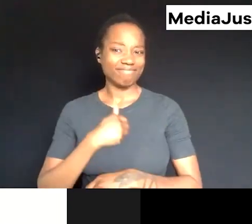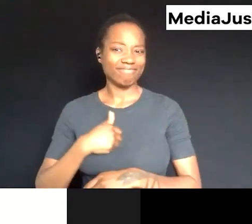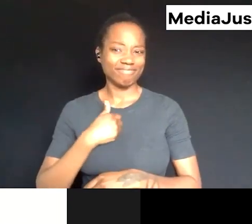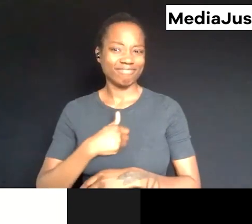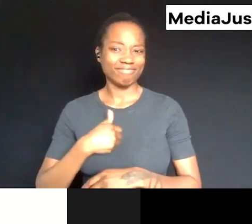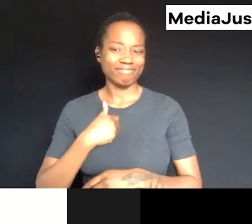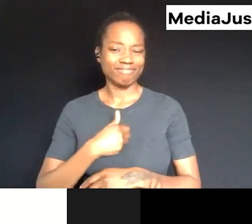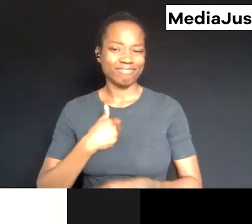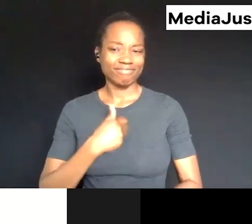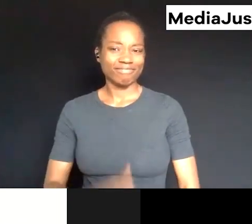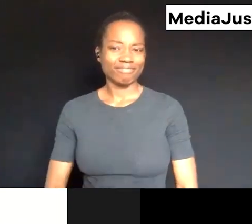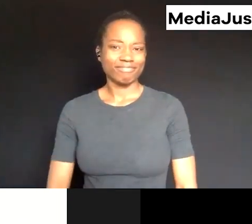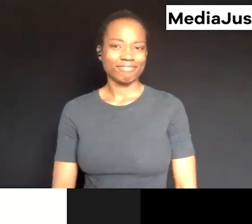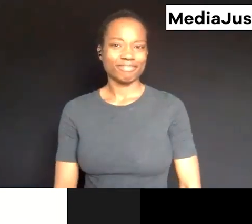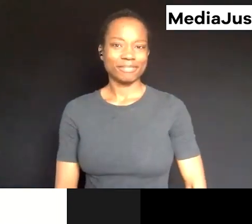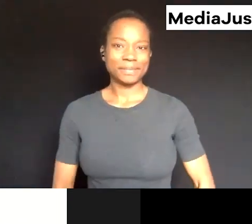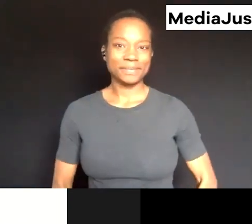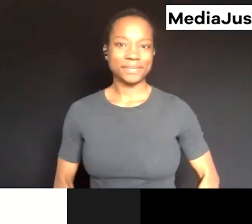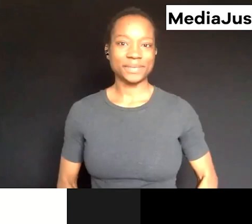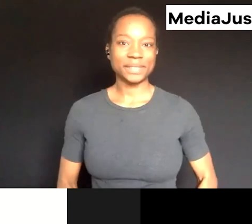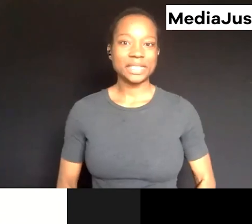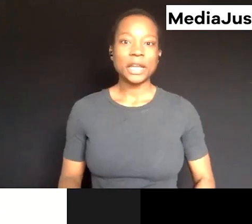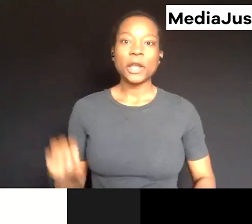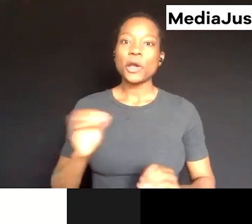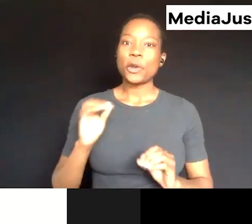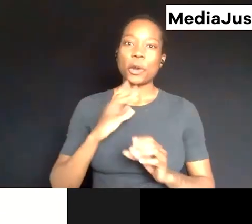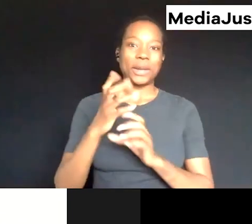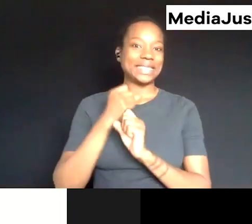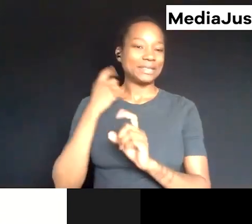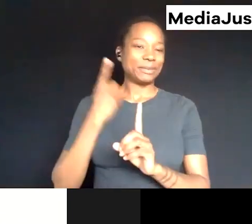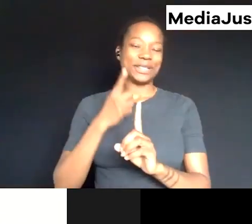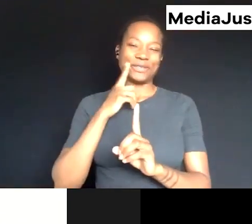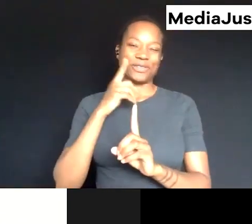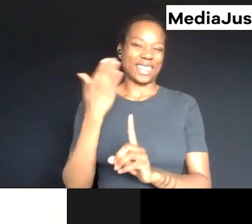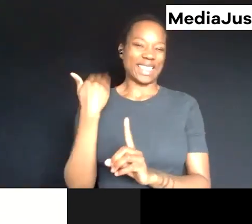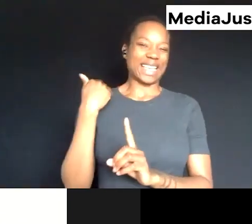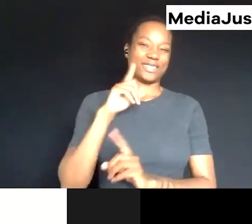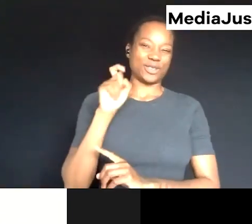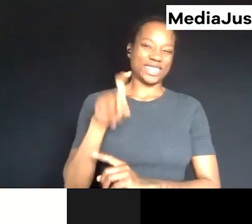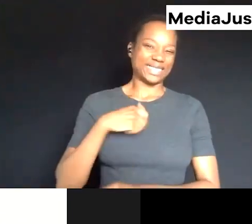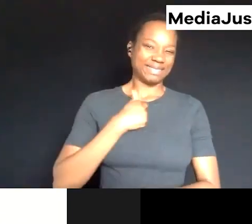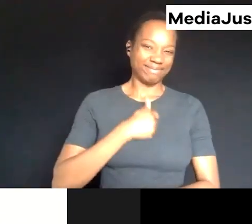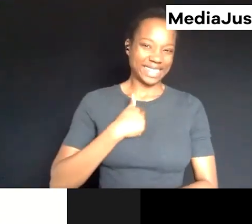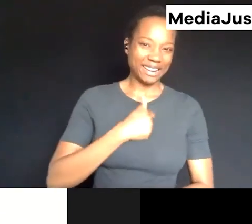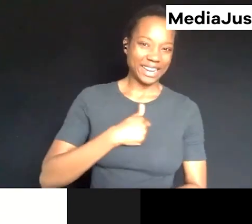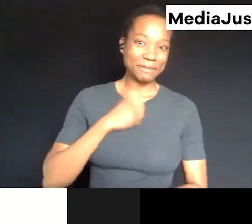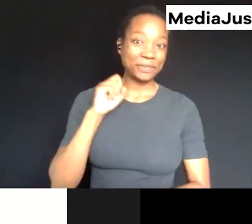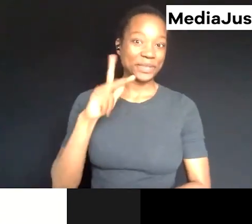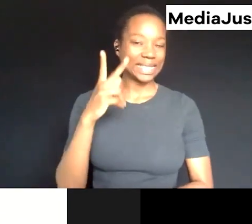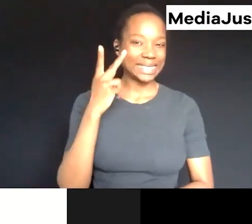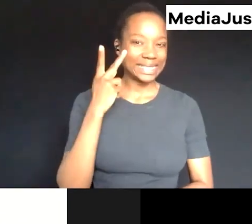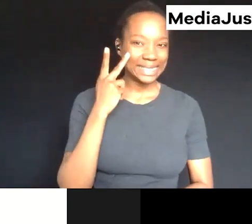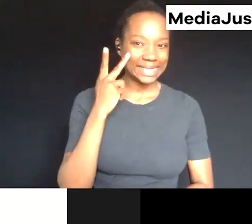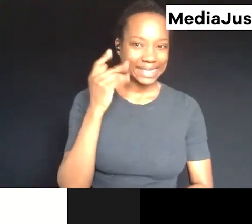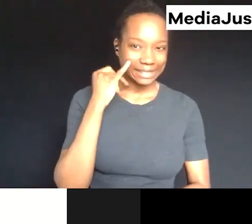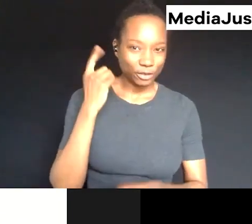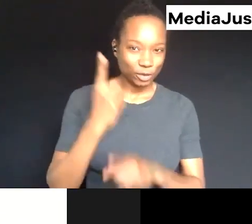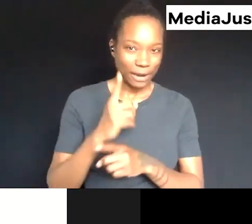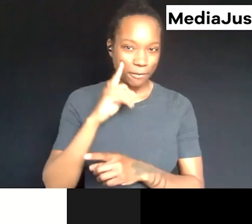Let's see, no one gets points on that one. I'm so sorry. All right, let's see if I got this right for this last question.